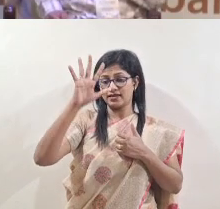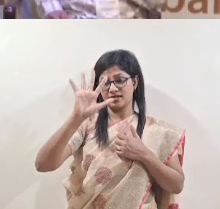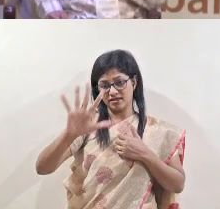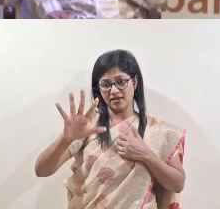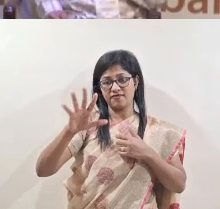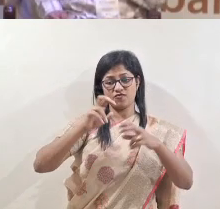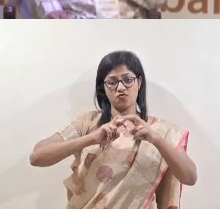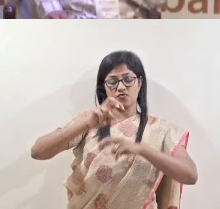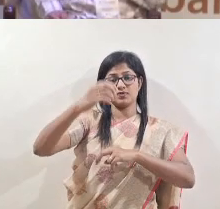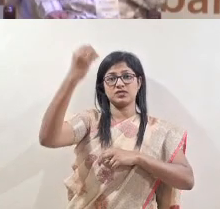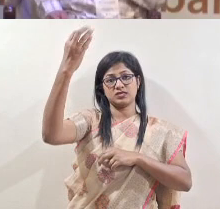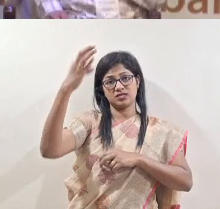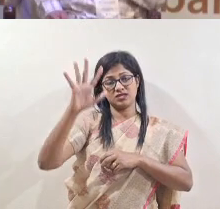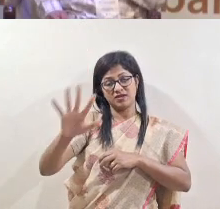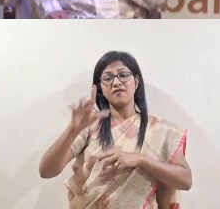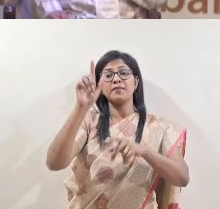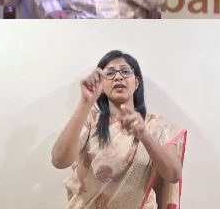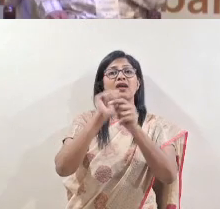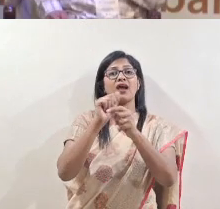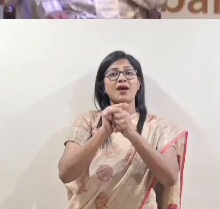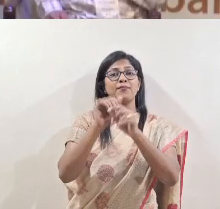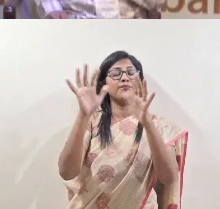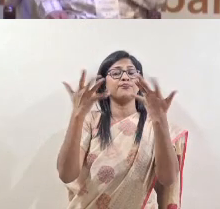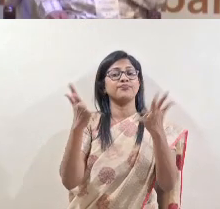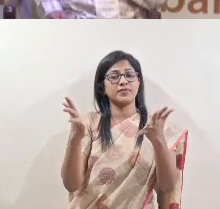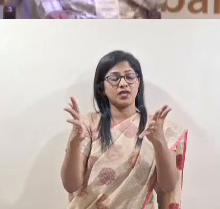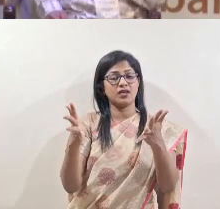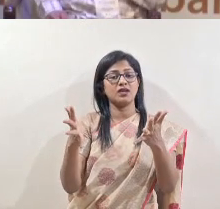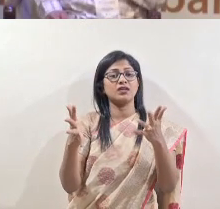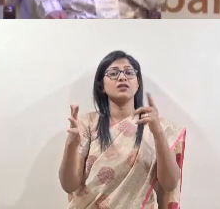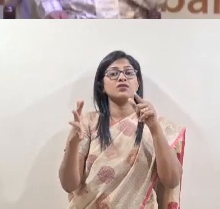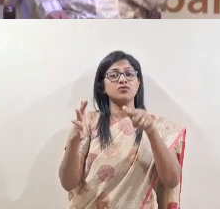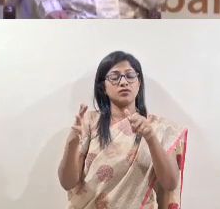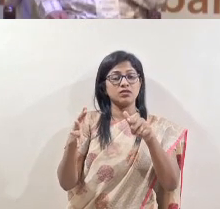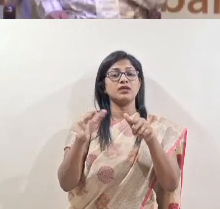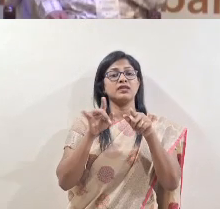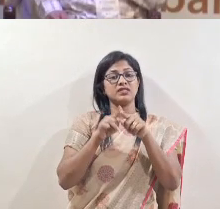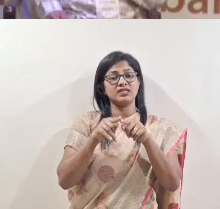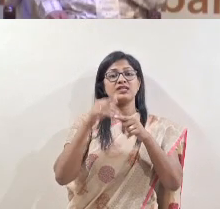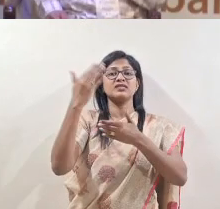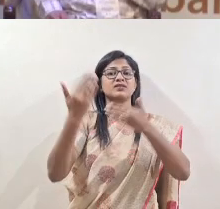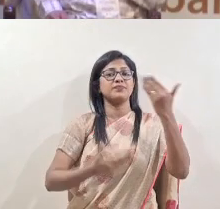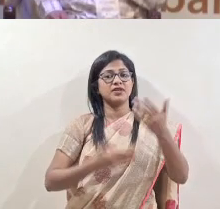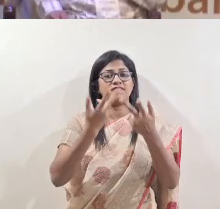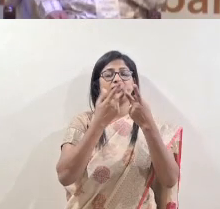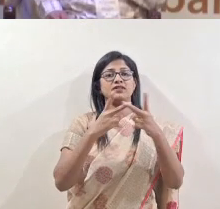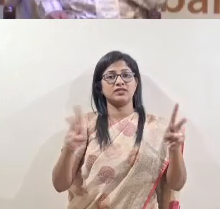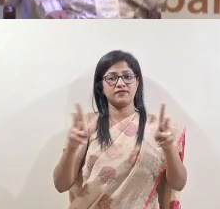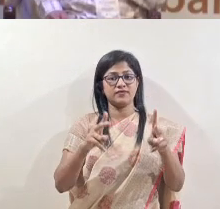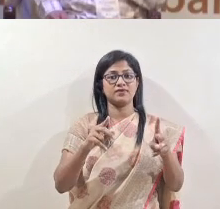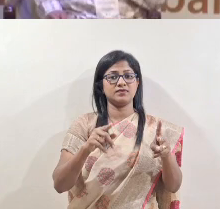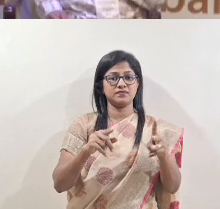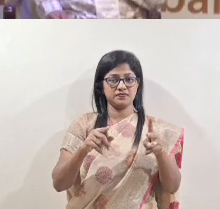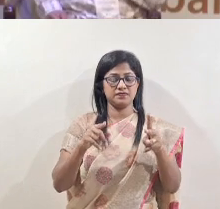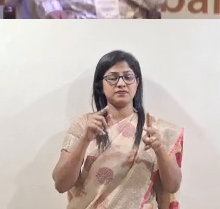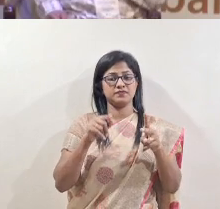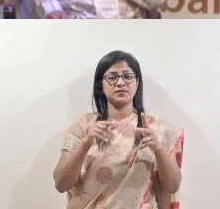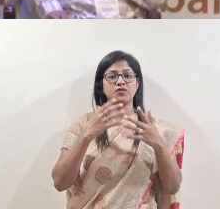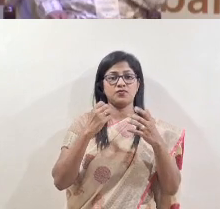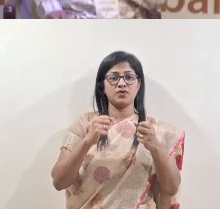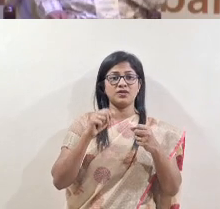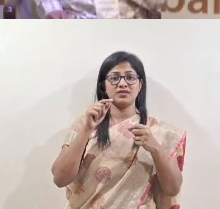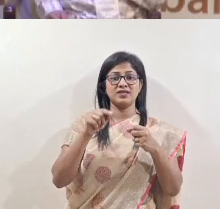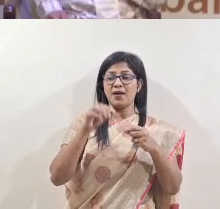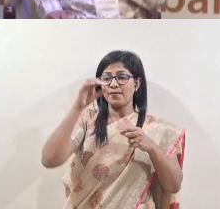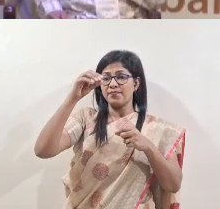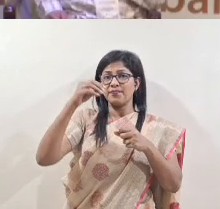crossing, but that signal is not functional at that time. So we wanted to capture these behavioral differences. So there is that was not marked, but